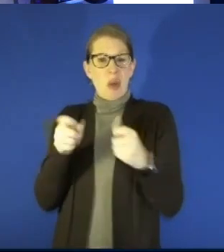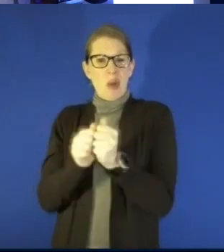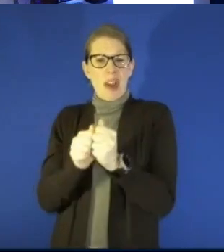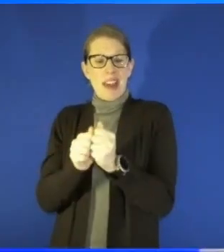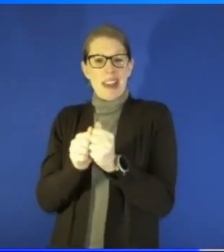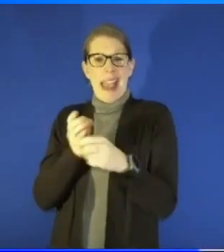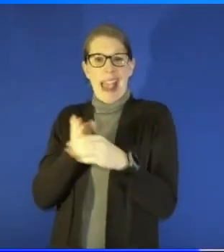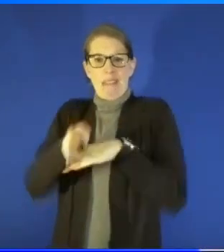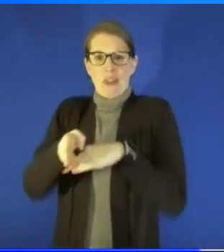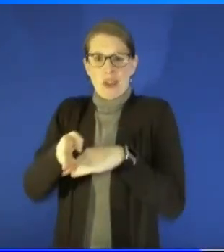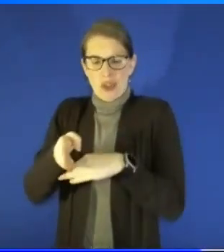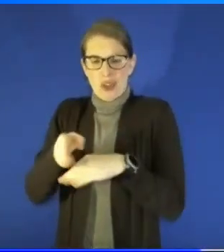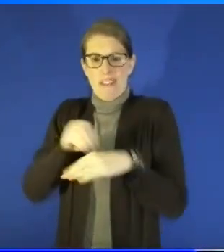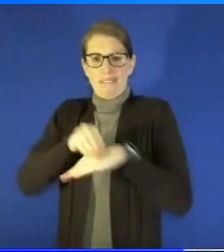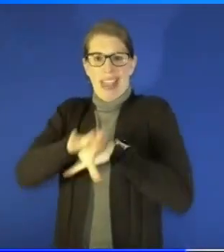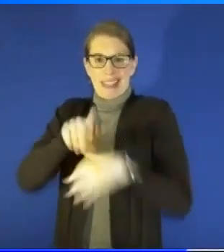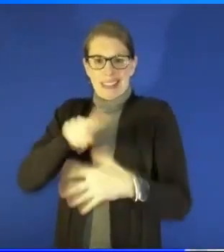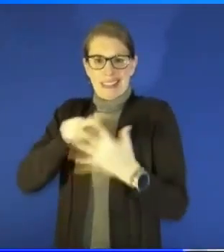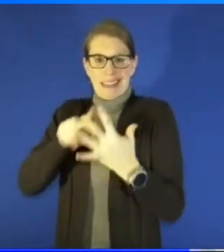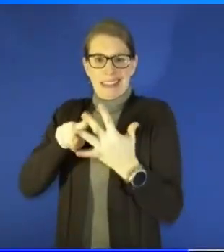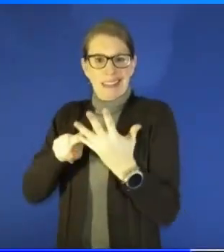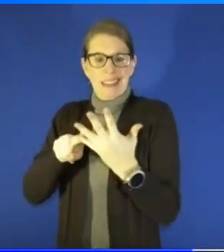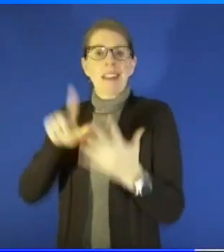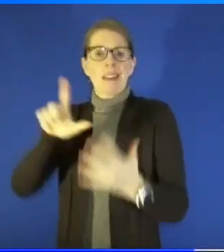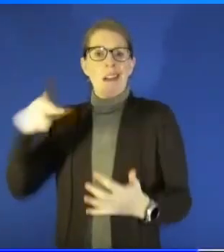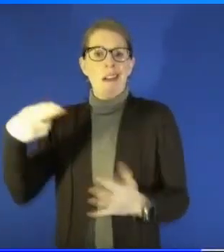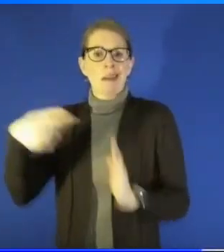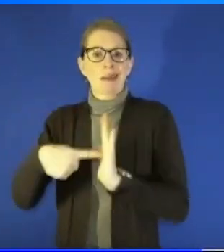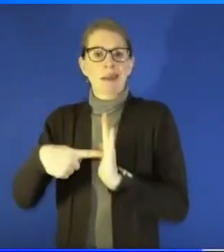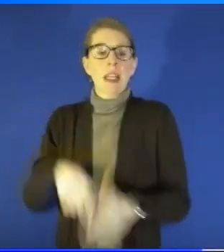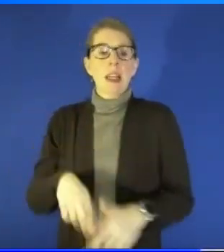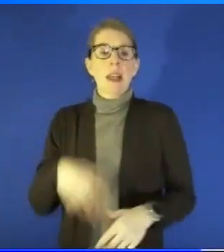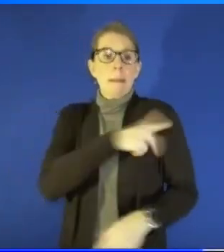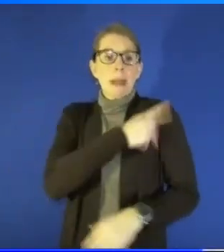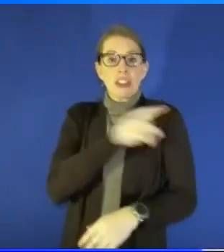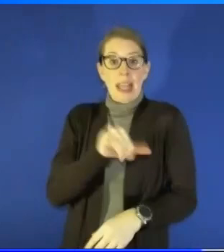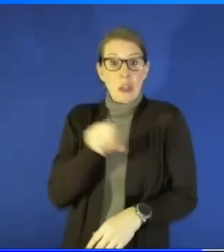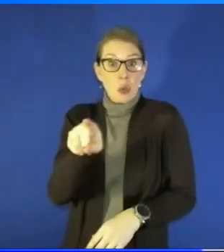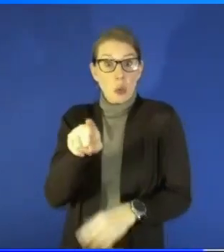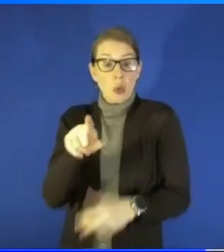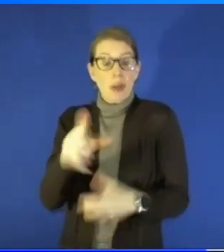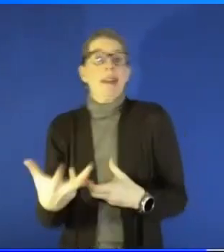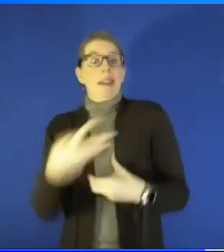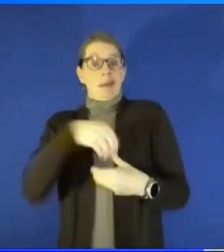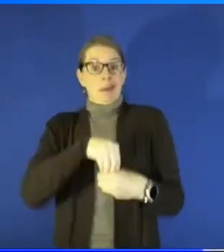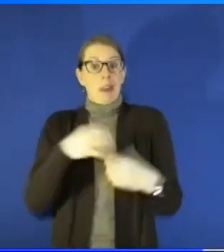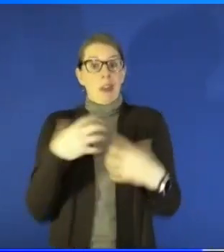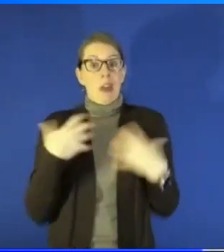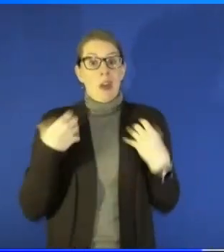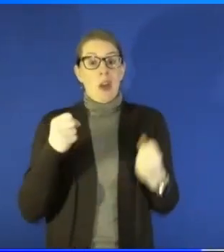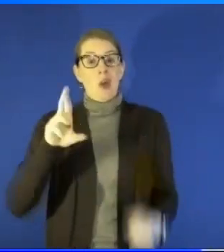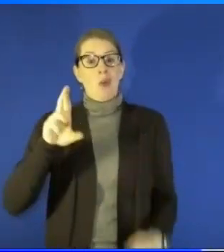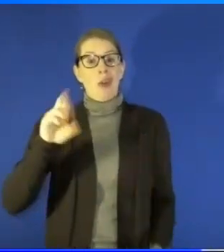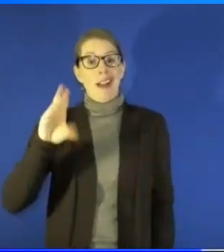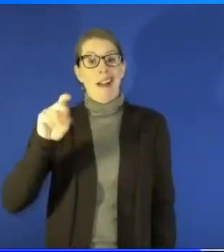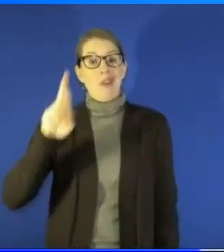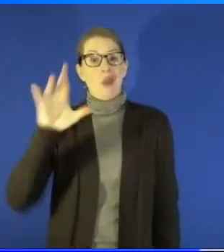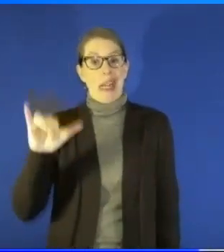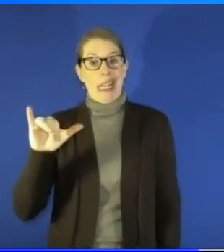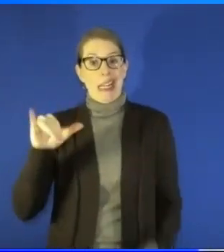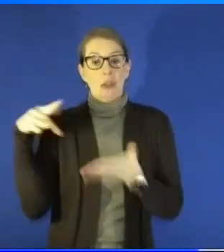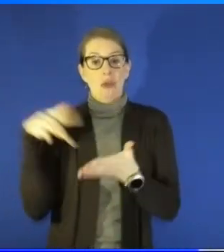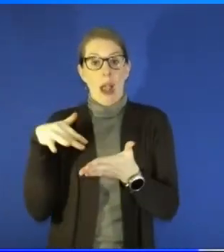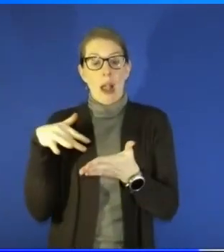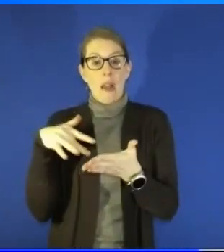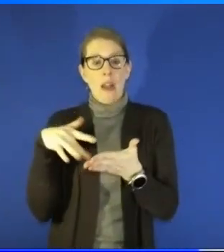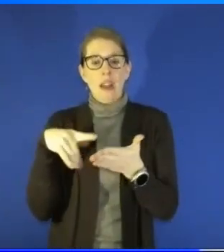effects. So it's, patients like you that we need to participate in the RECOVER trial because we're trying to find out what that root cause